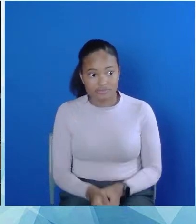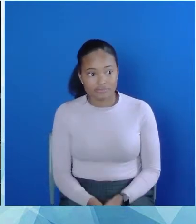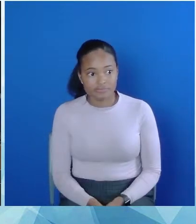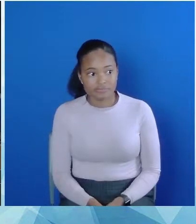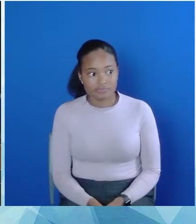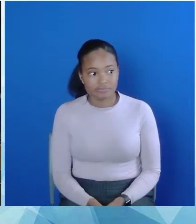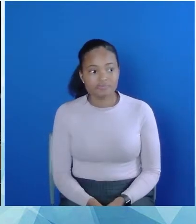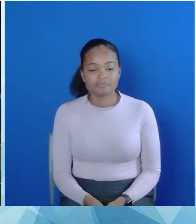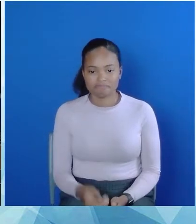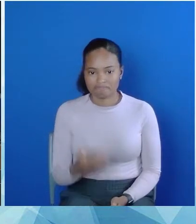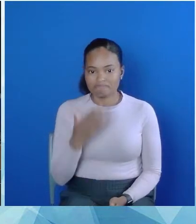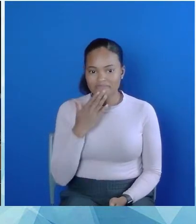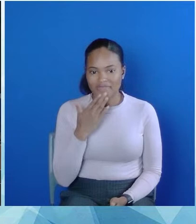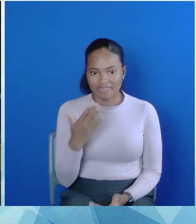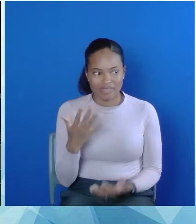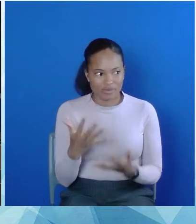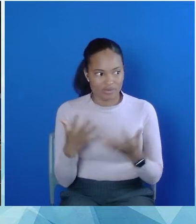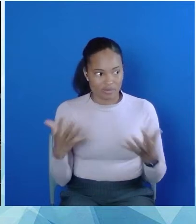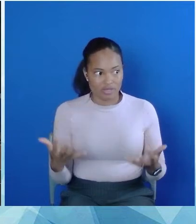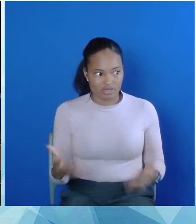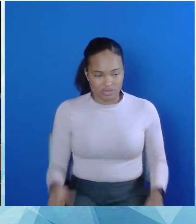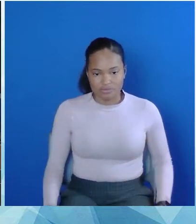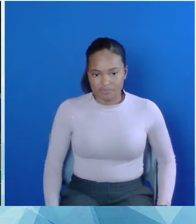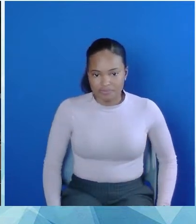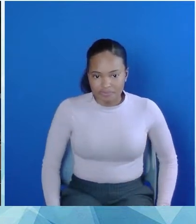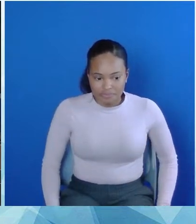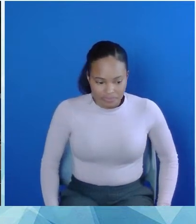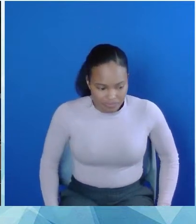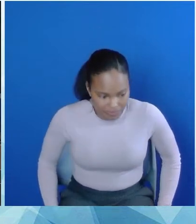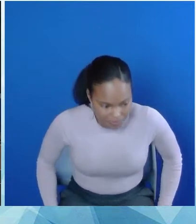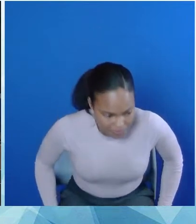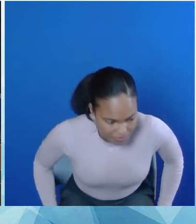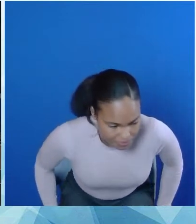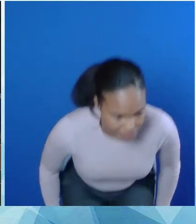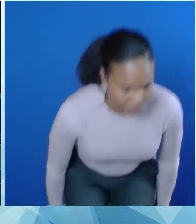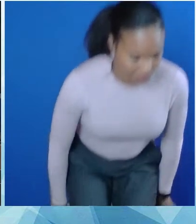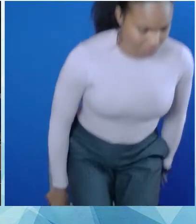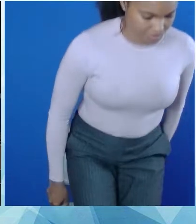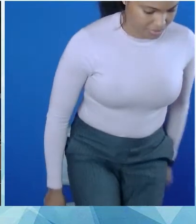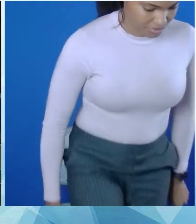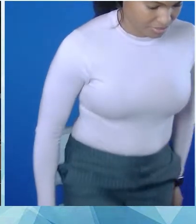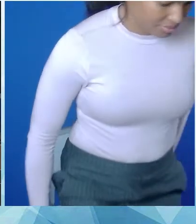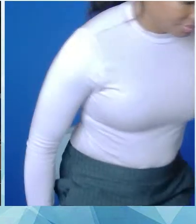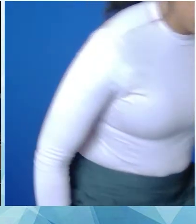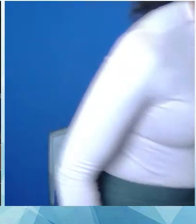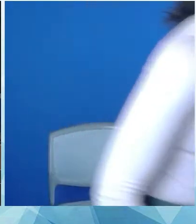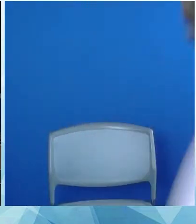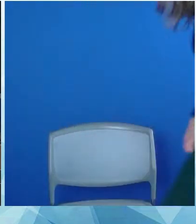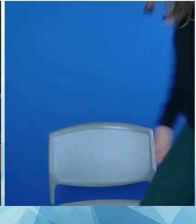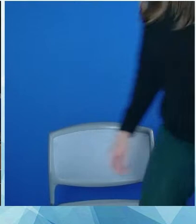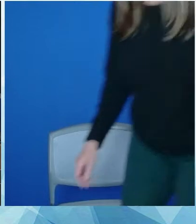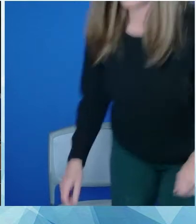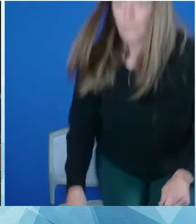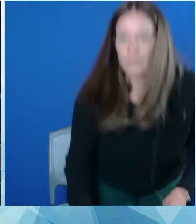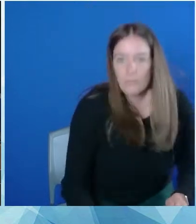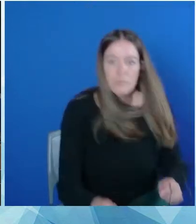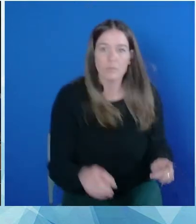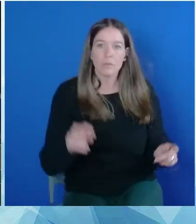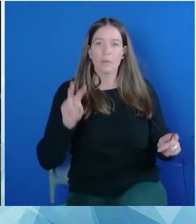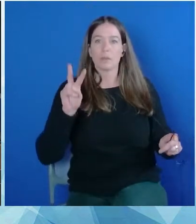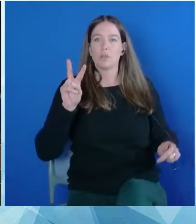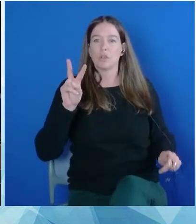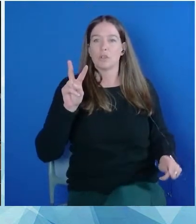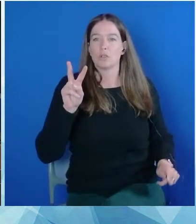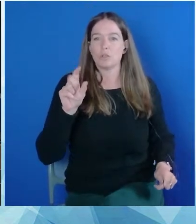Thank you very much. Moving on to 2.01, the consent agenda items. Before we move ahead